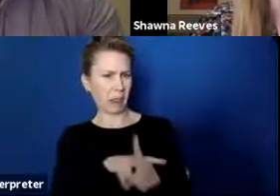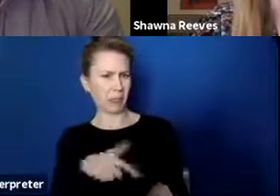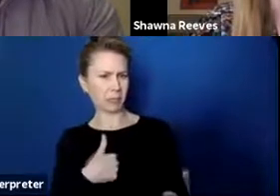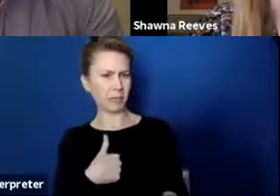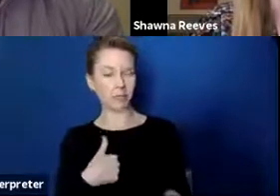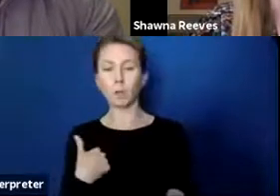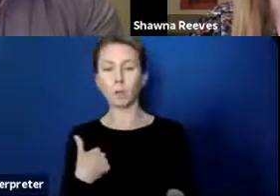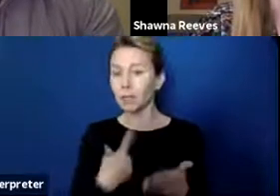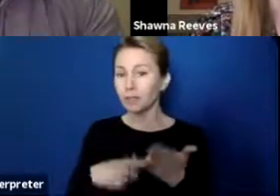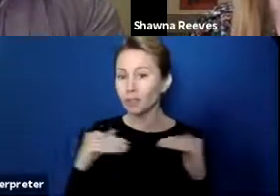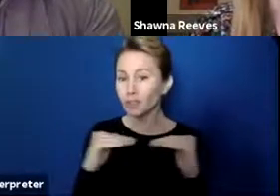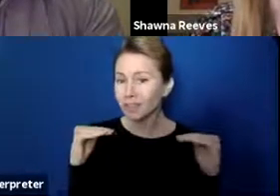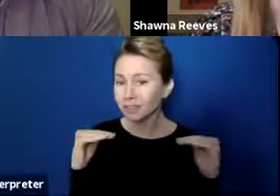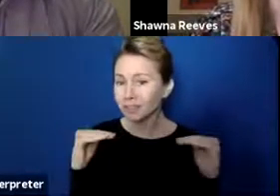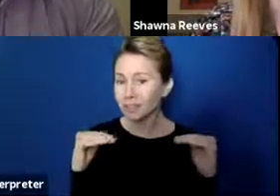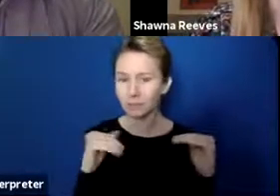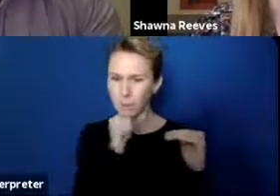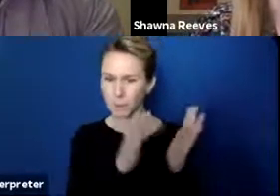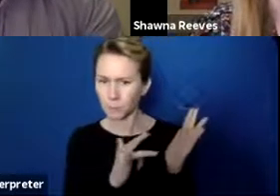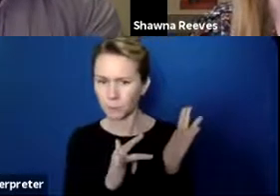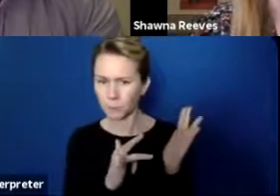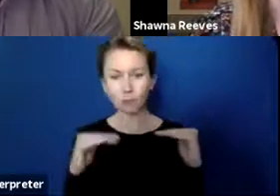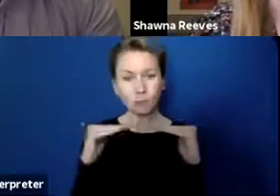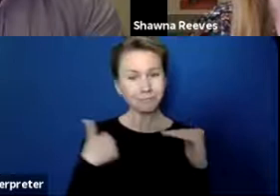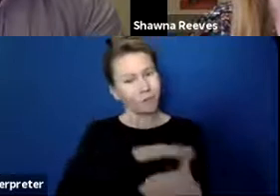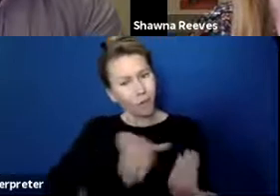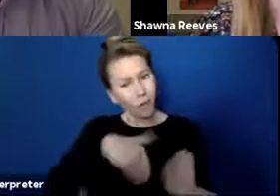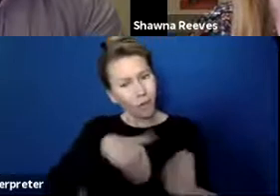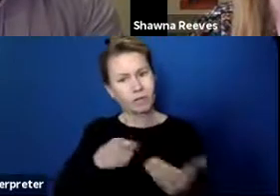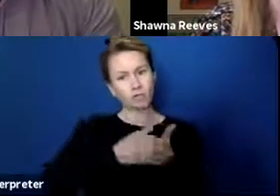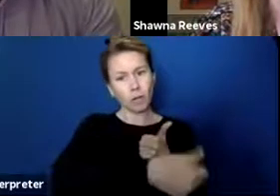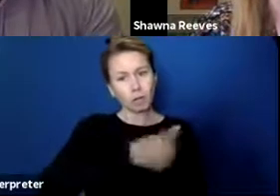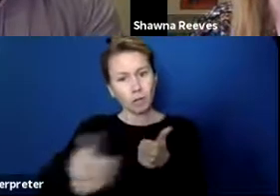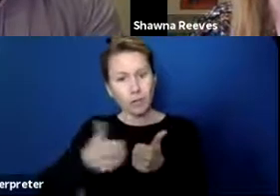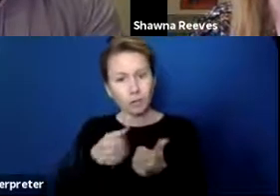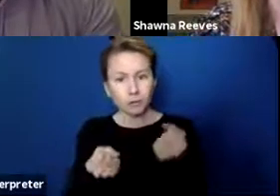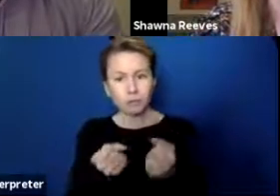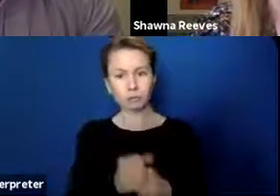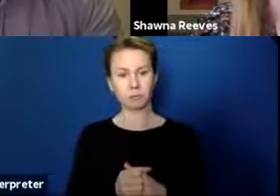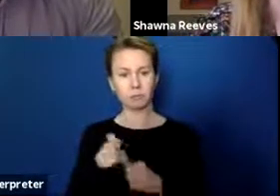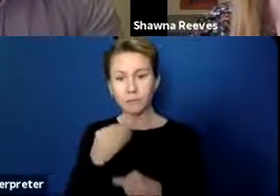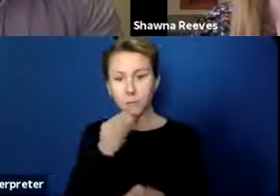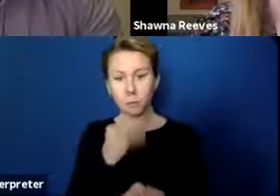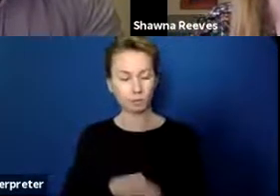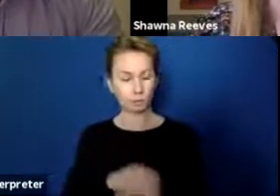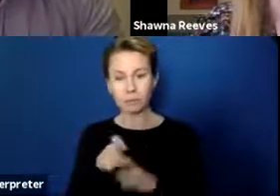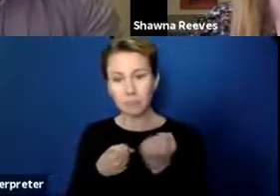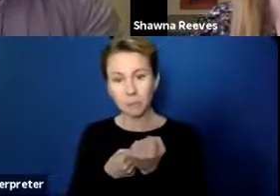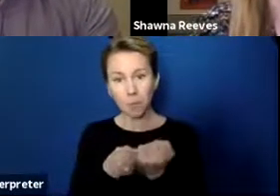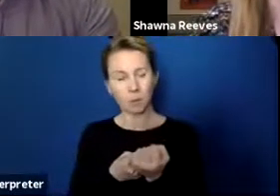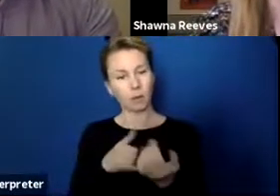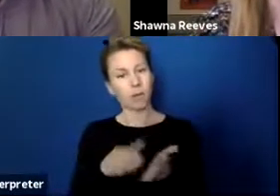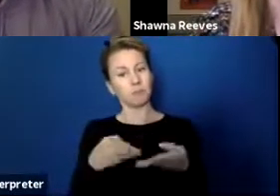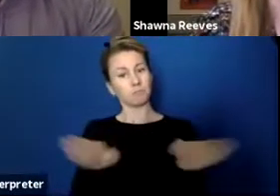they experience dementia or otherwise. And so I think when we talk about elder justice, folks aren't saying, oh, well, I'm not being abused, that doesn't apply to